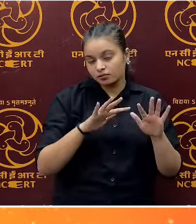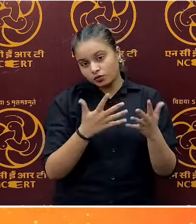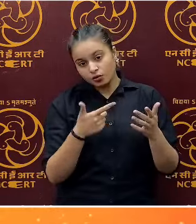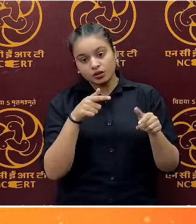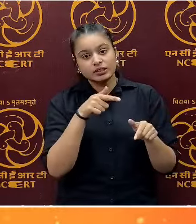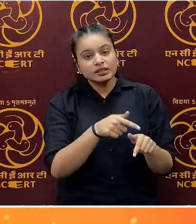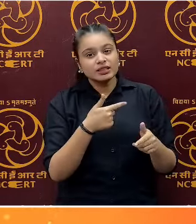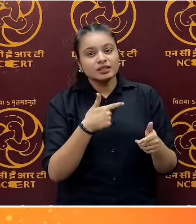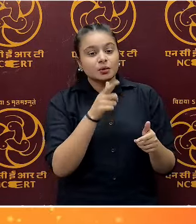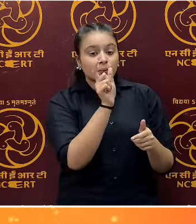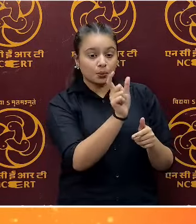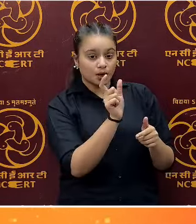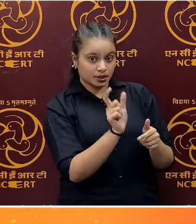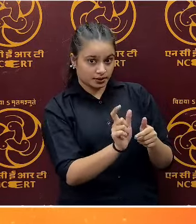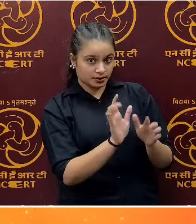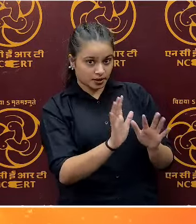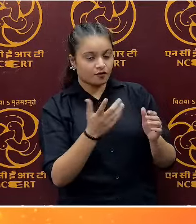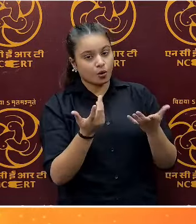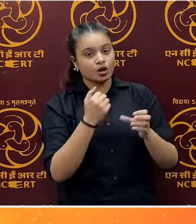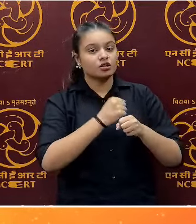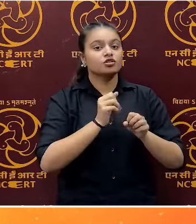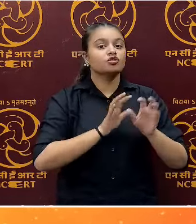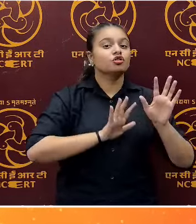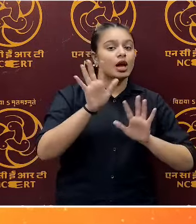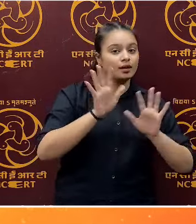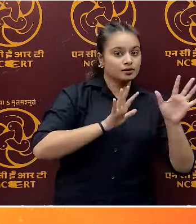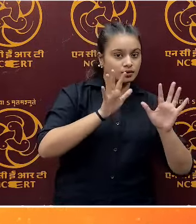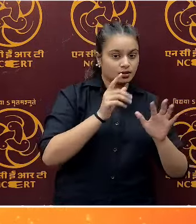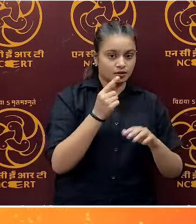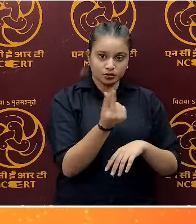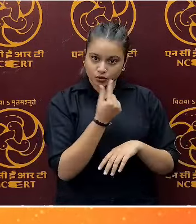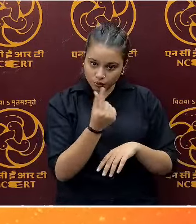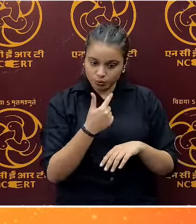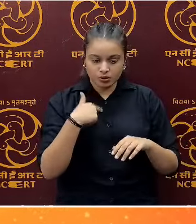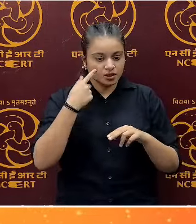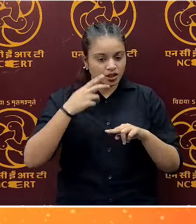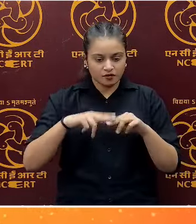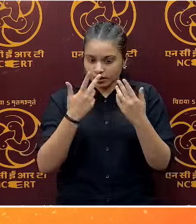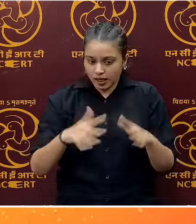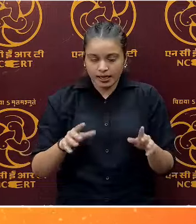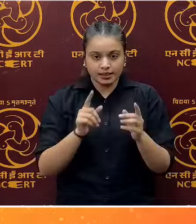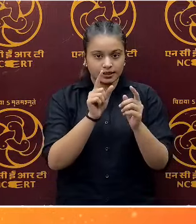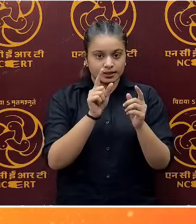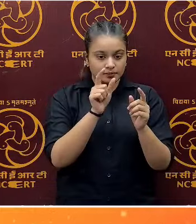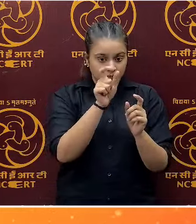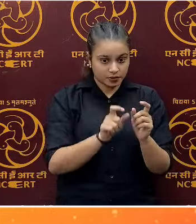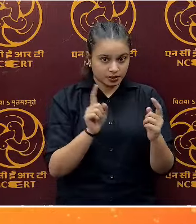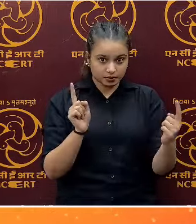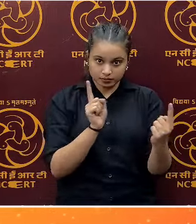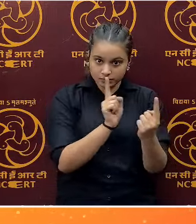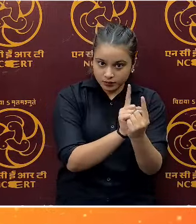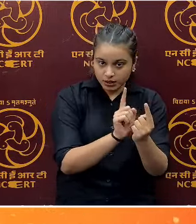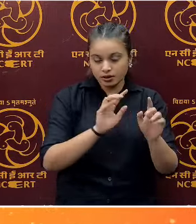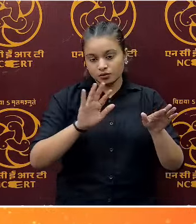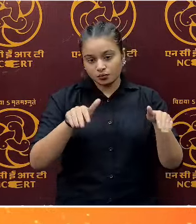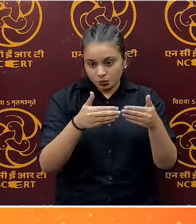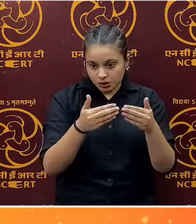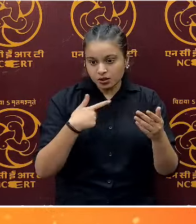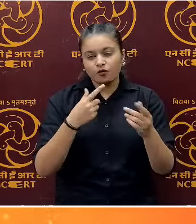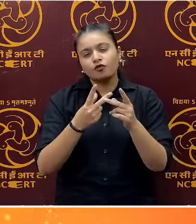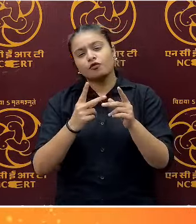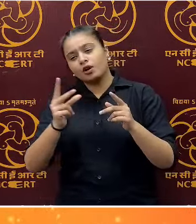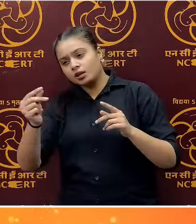are certain words or gesture that we use when we are meeting someone or we are parting ways from them. Alright, last time